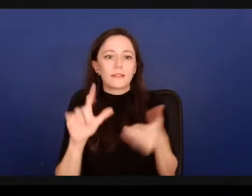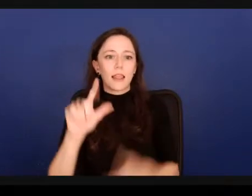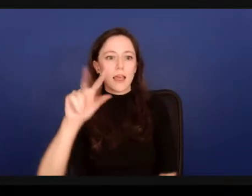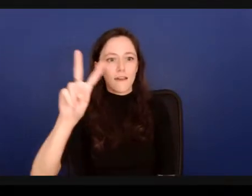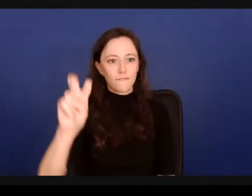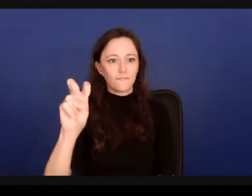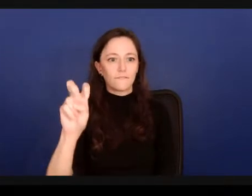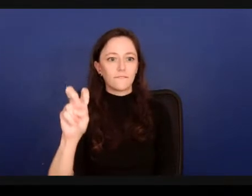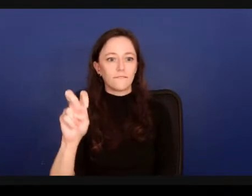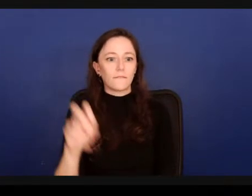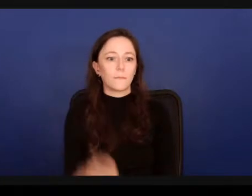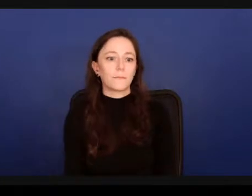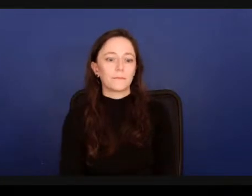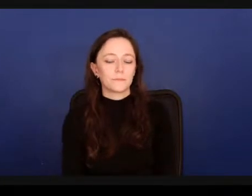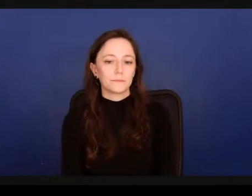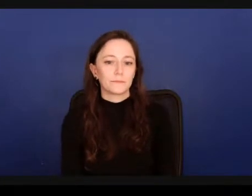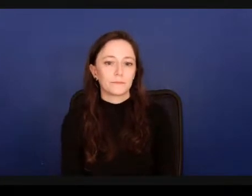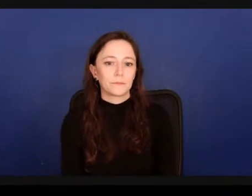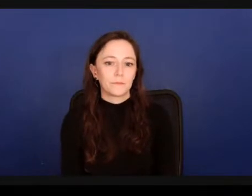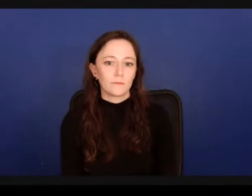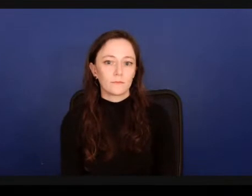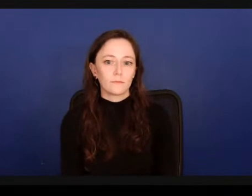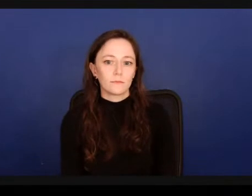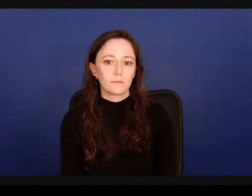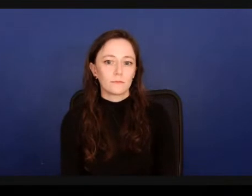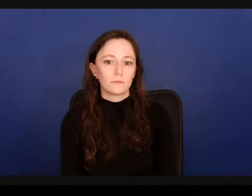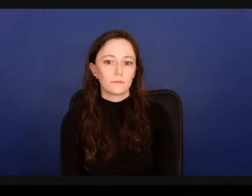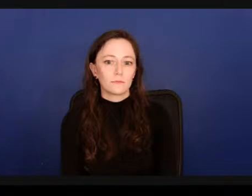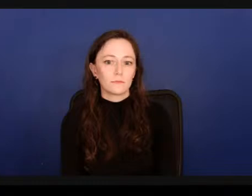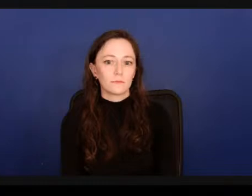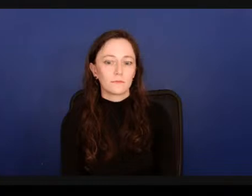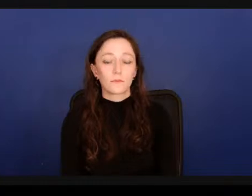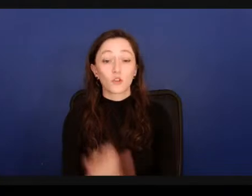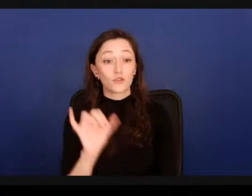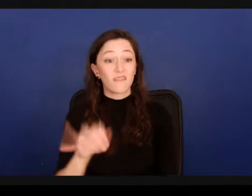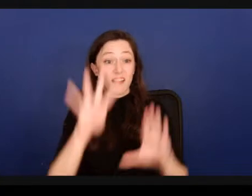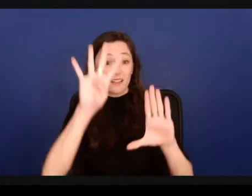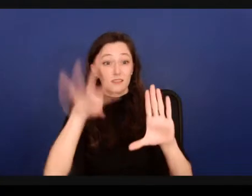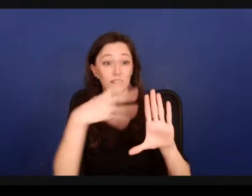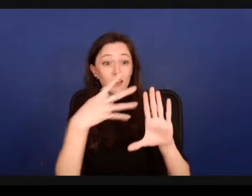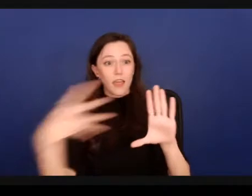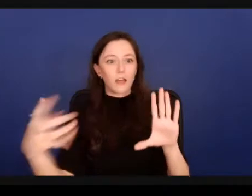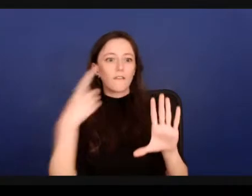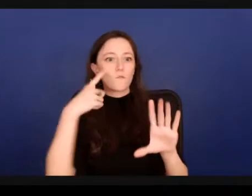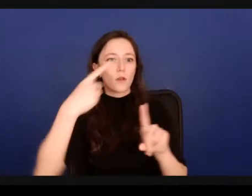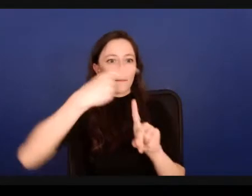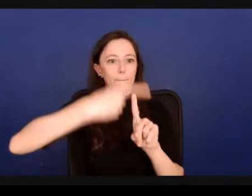doors. So that is our calendar for the month.